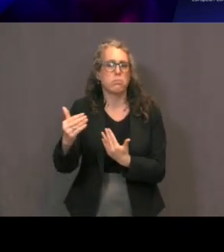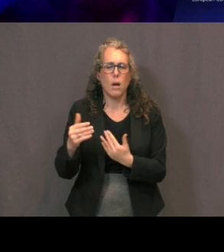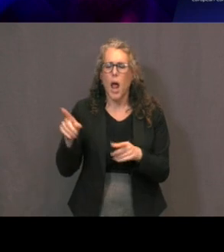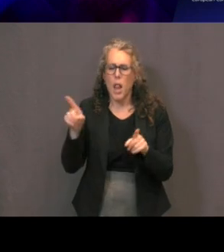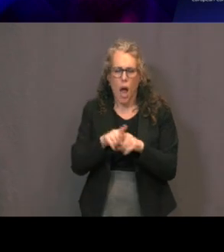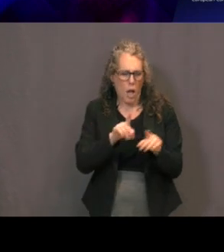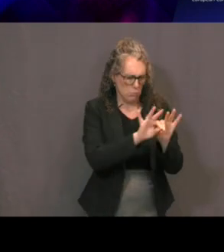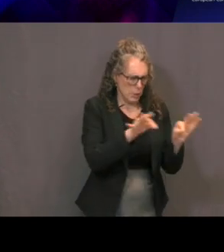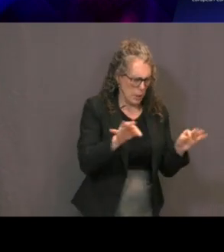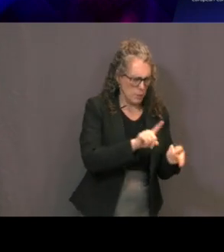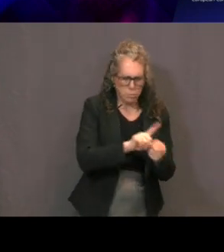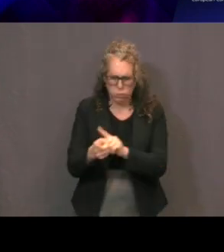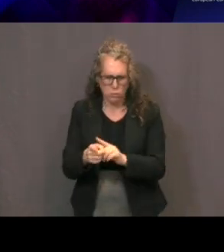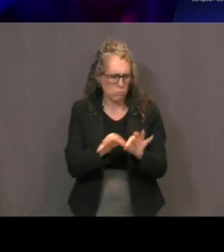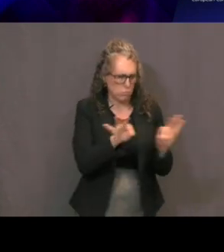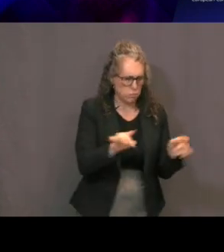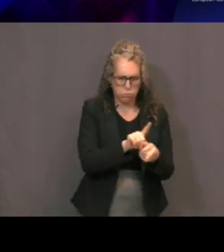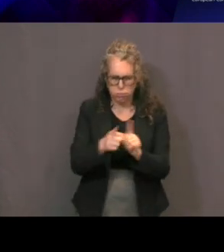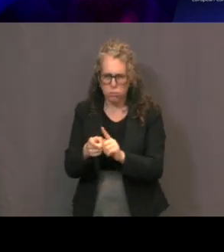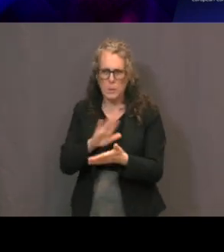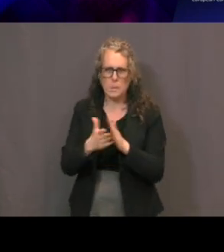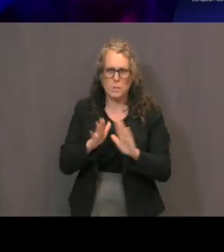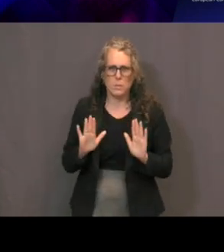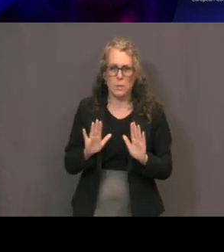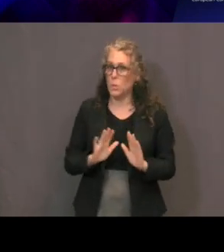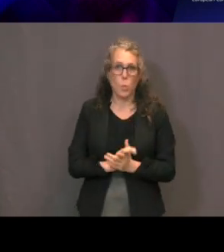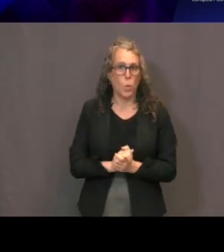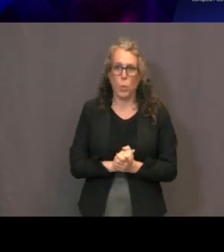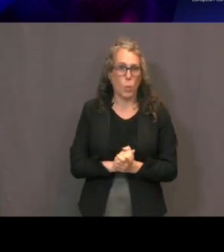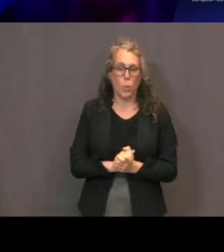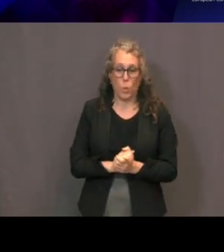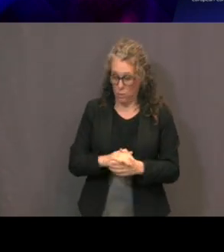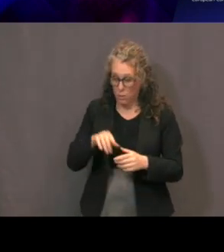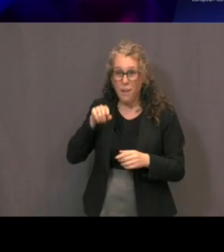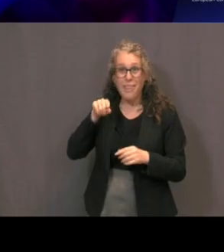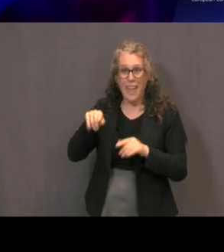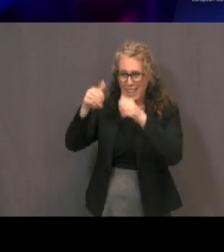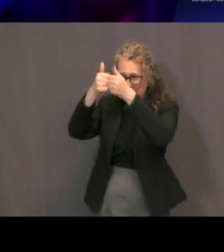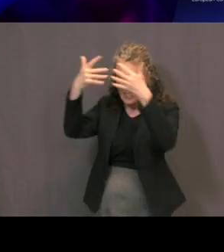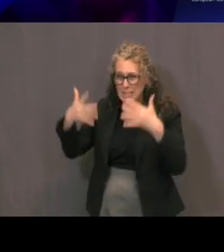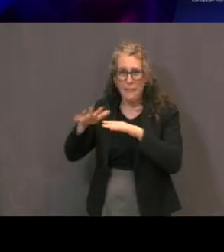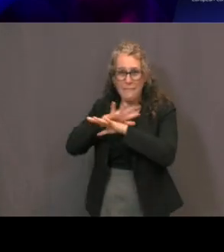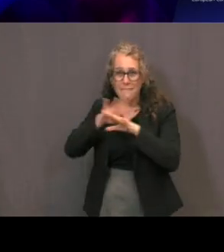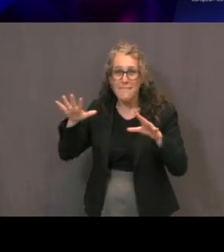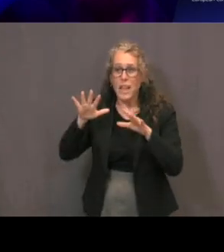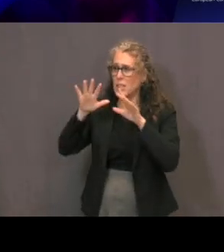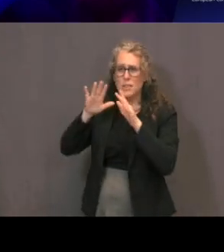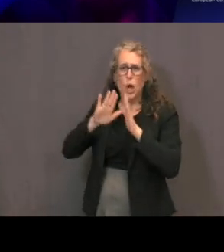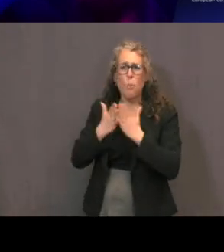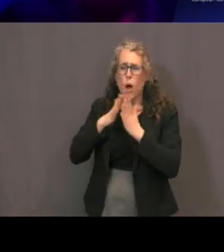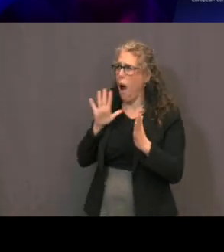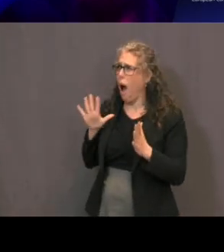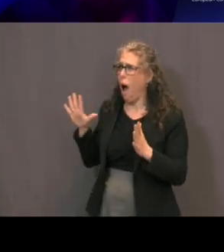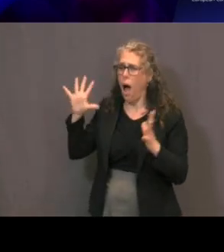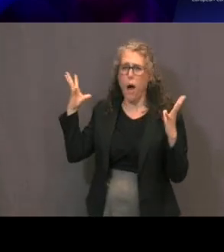decoders of sentences, that not only have read all of the world's literature, those guys already